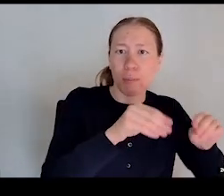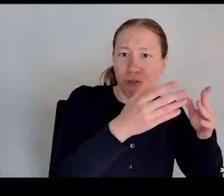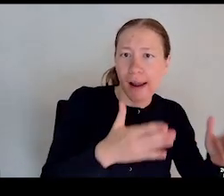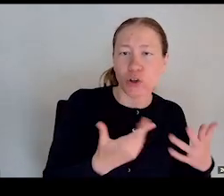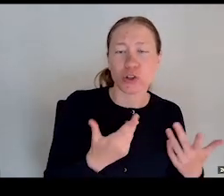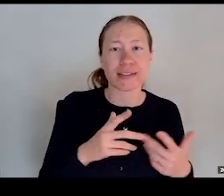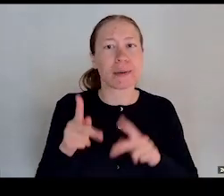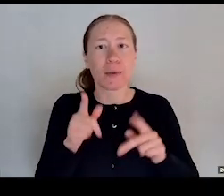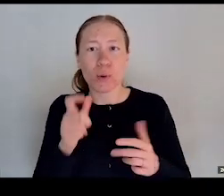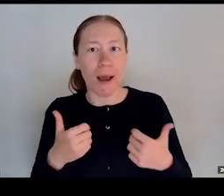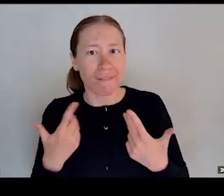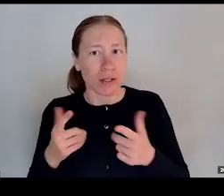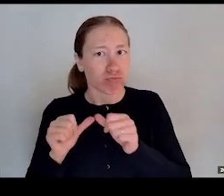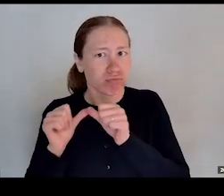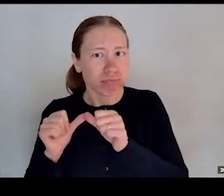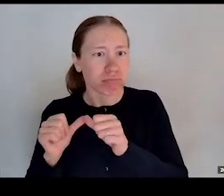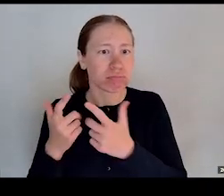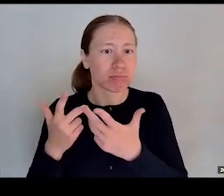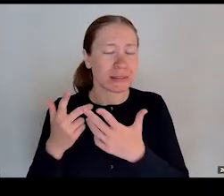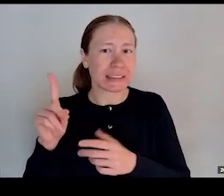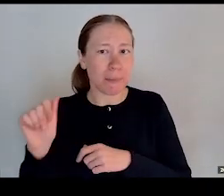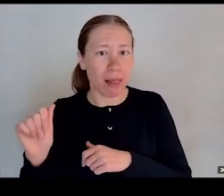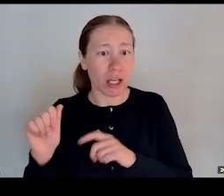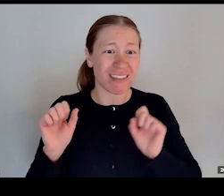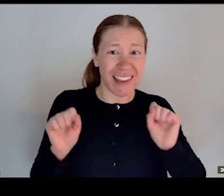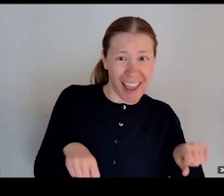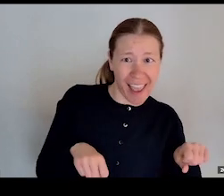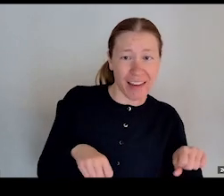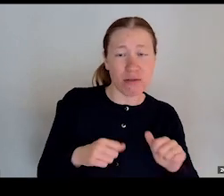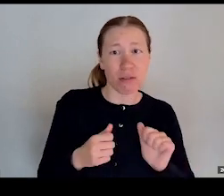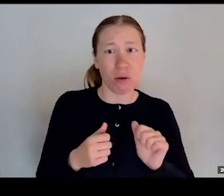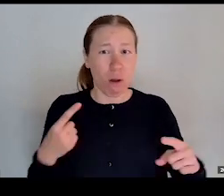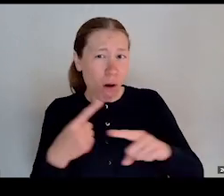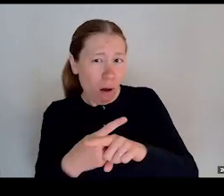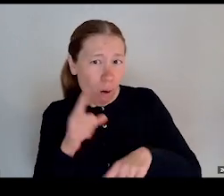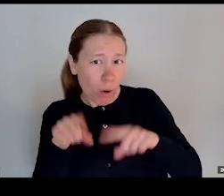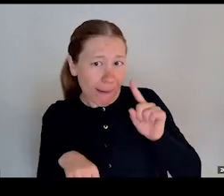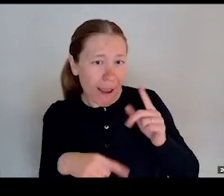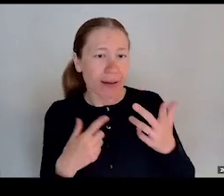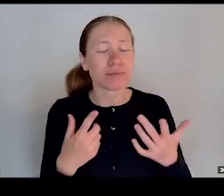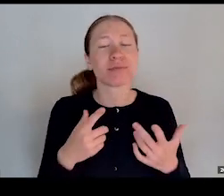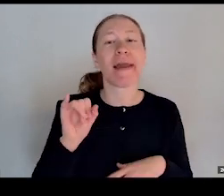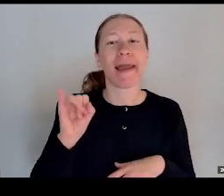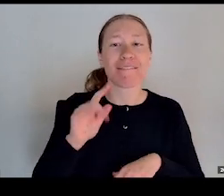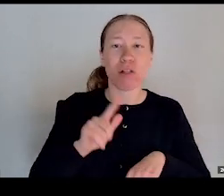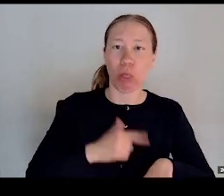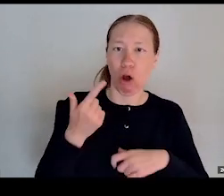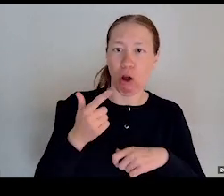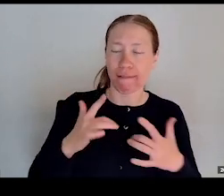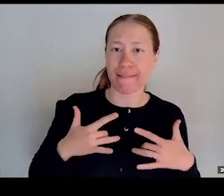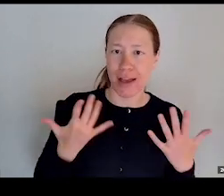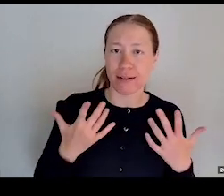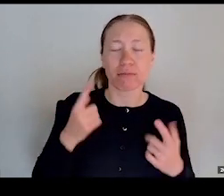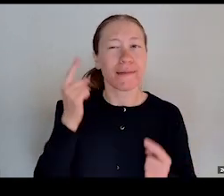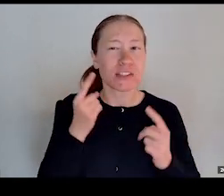more flexibility to attend. If you're hosting a longer event, be sure to consider if you're going to include structured breaks so that people